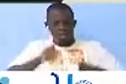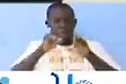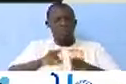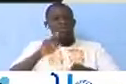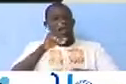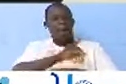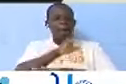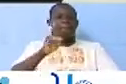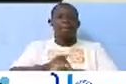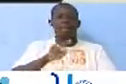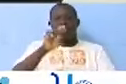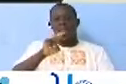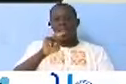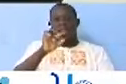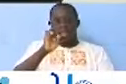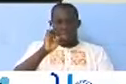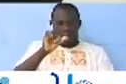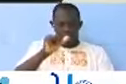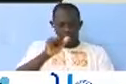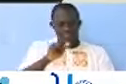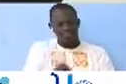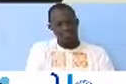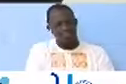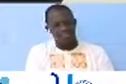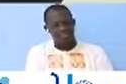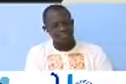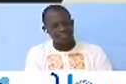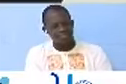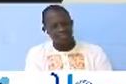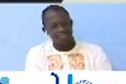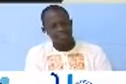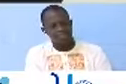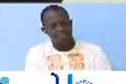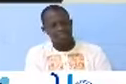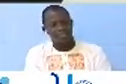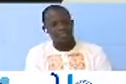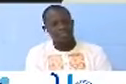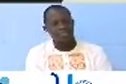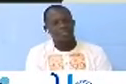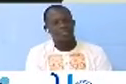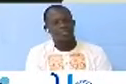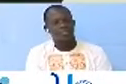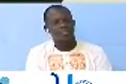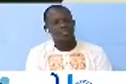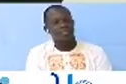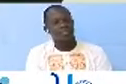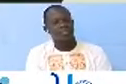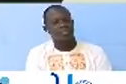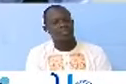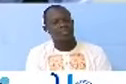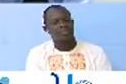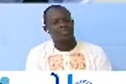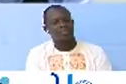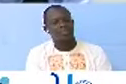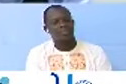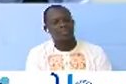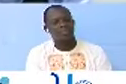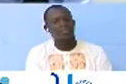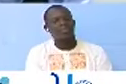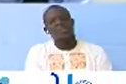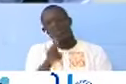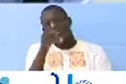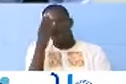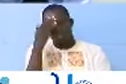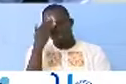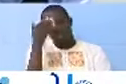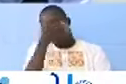Fo case be gel me alonko ate fon kunno ningo ko case ningi sula batalo case ningi ndola bank. NIA je. Yalo nje. You know